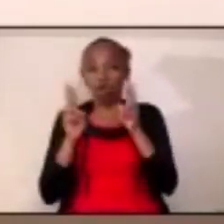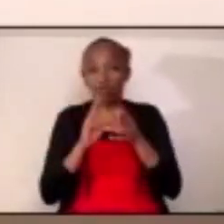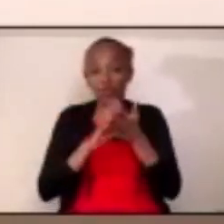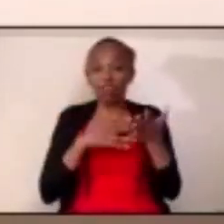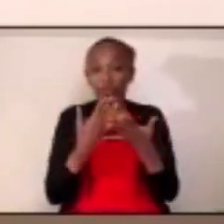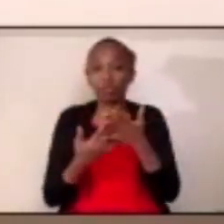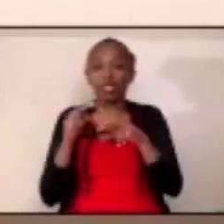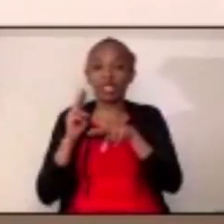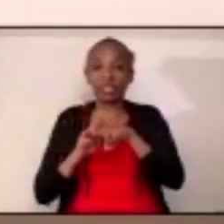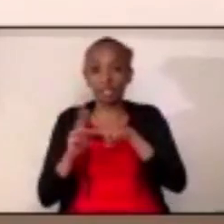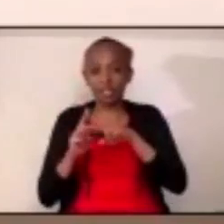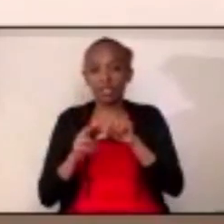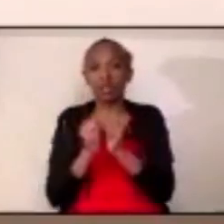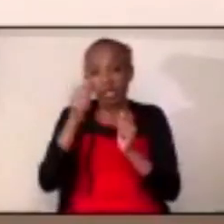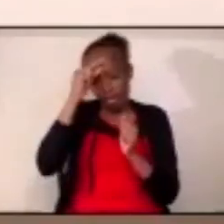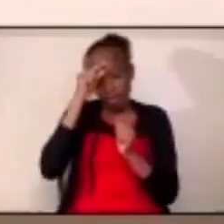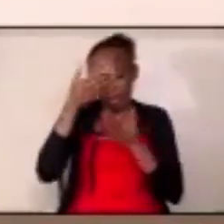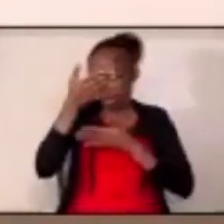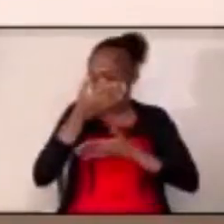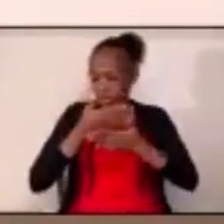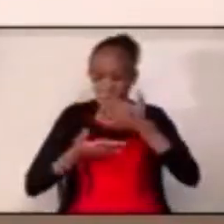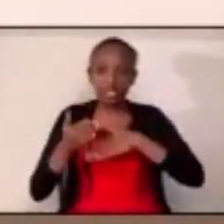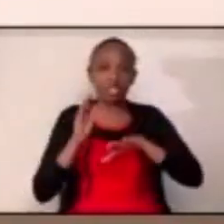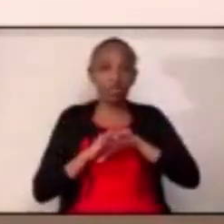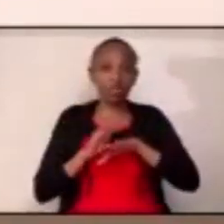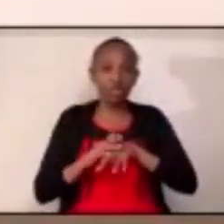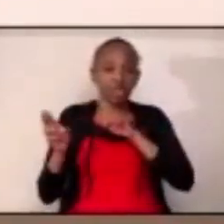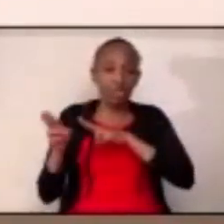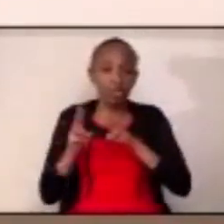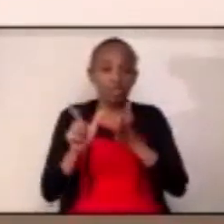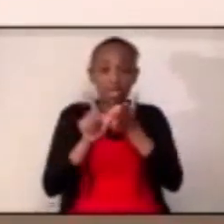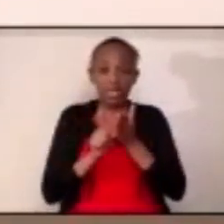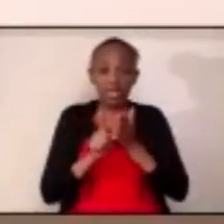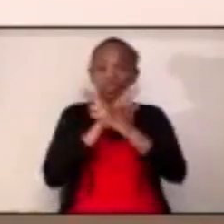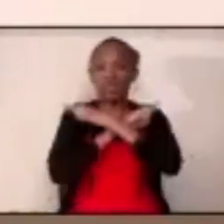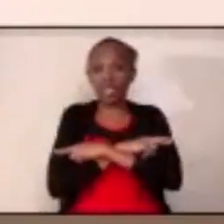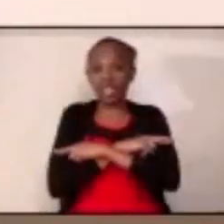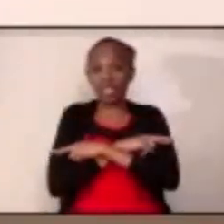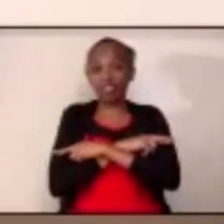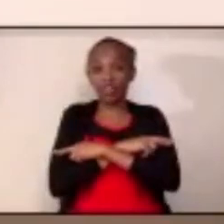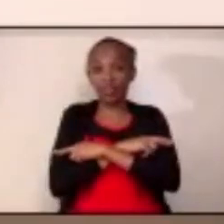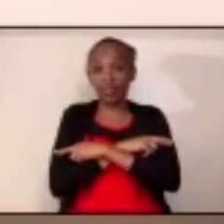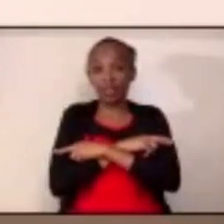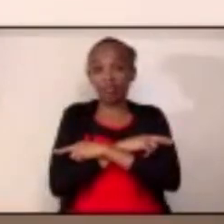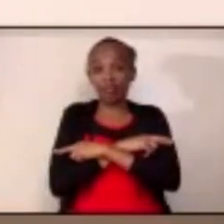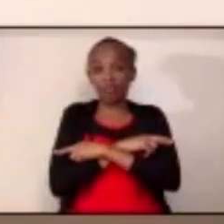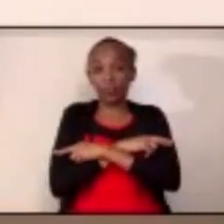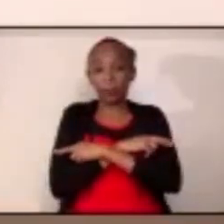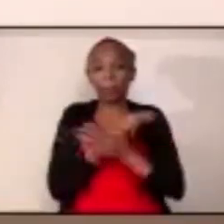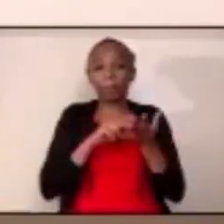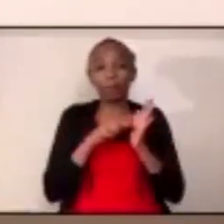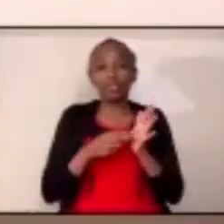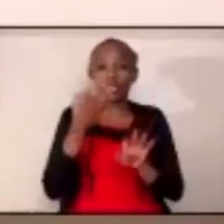with our governments and negotiate a proper common debt relief and comprehensive package, means it's